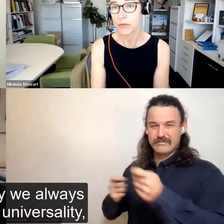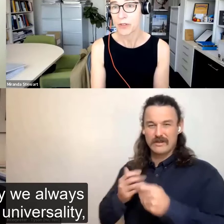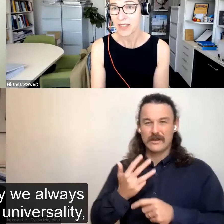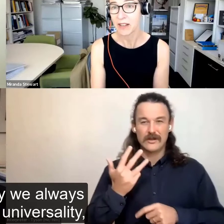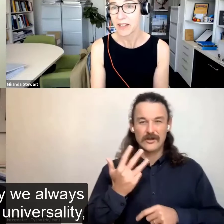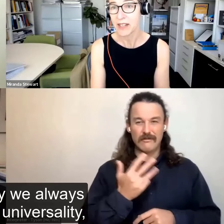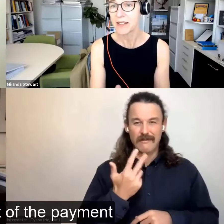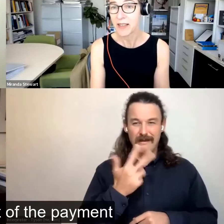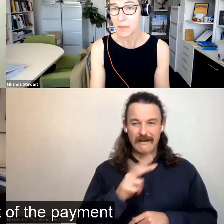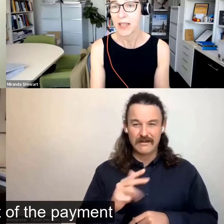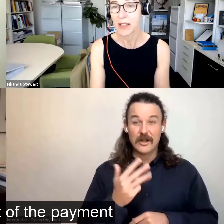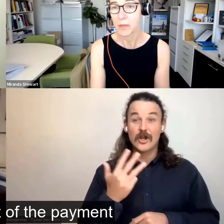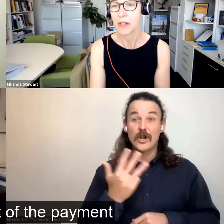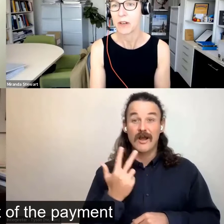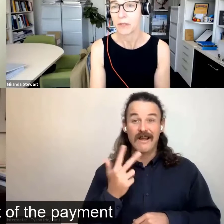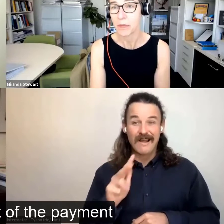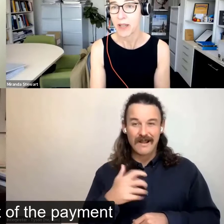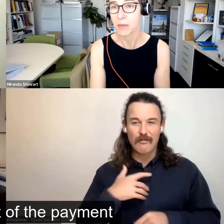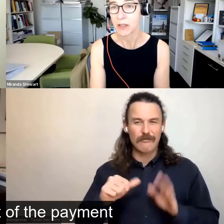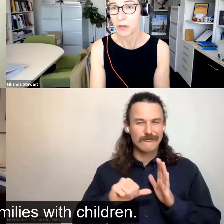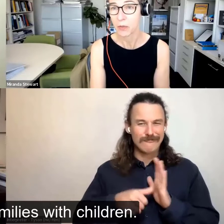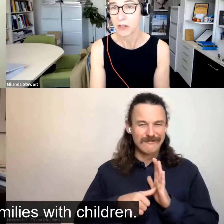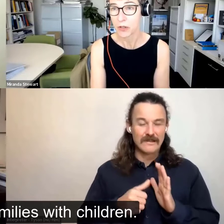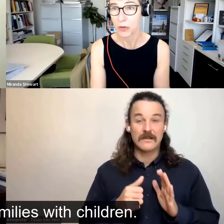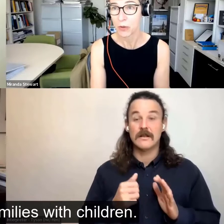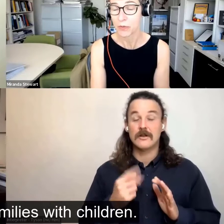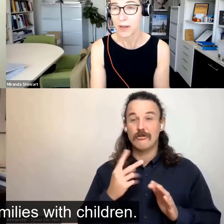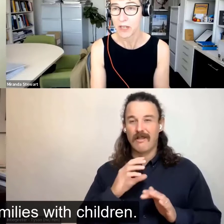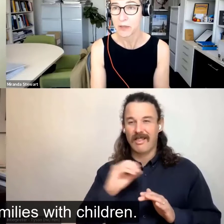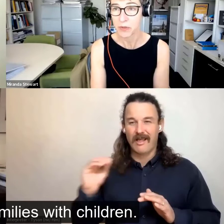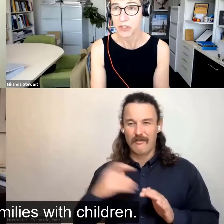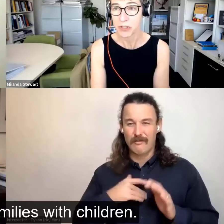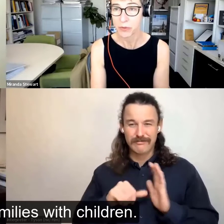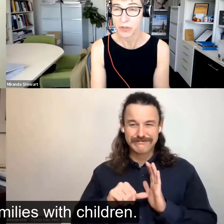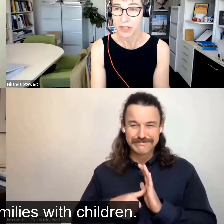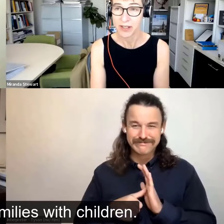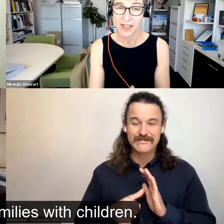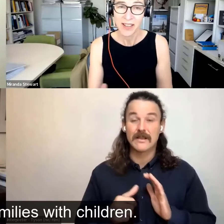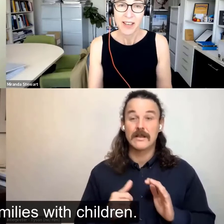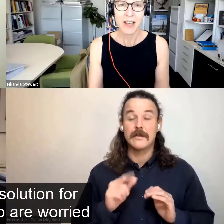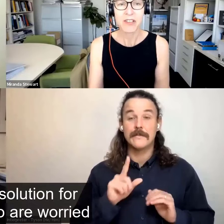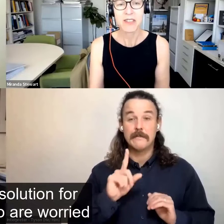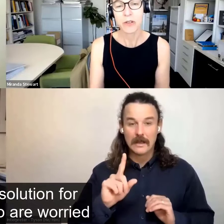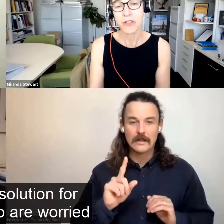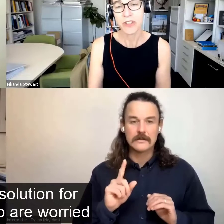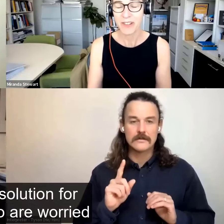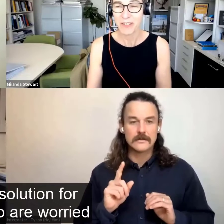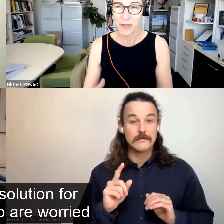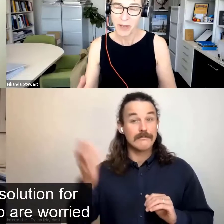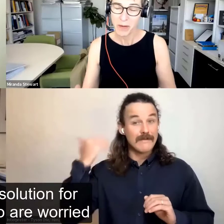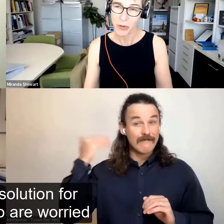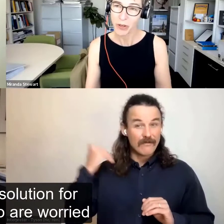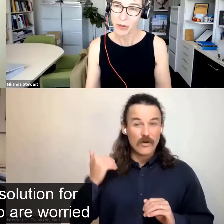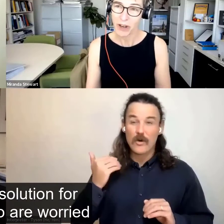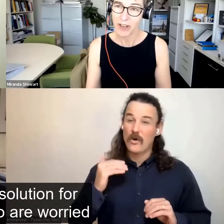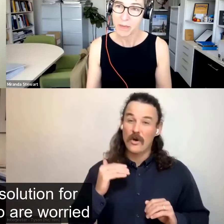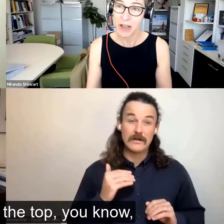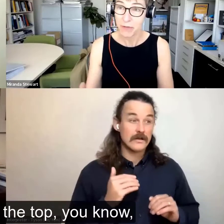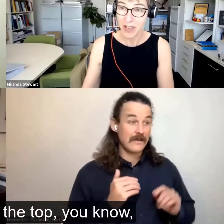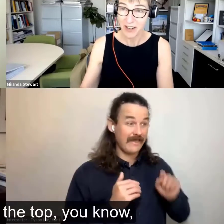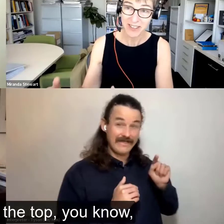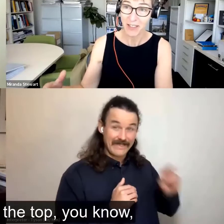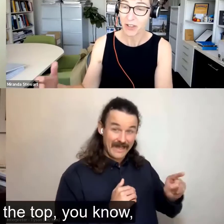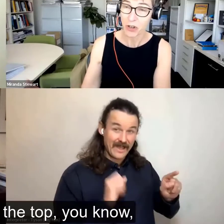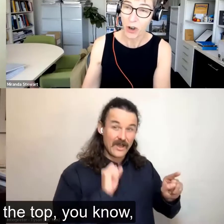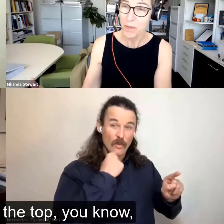some universality, some element of the payment that went to all families with children. Now, the solution for people who are worried